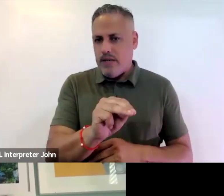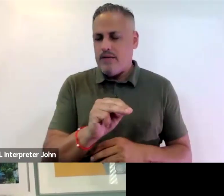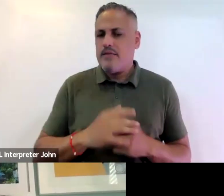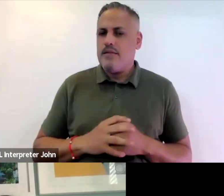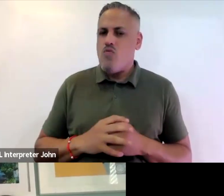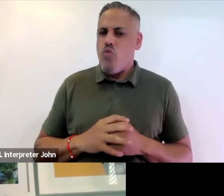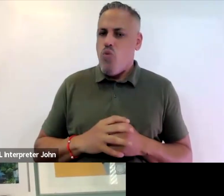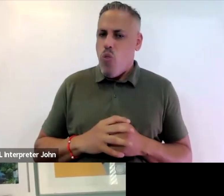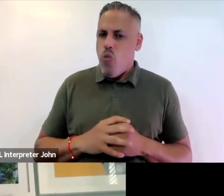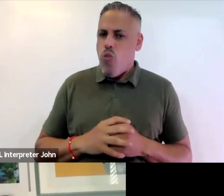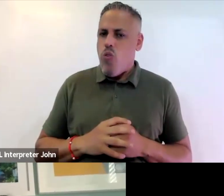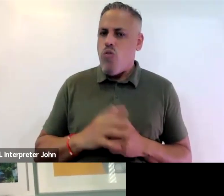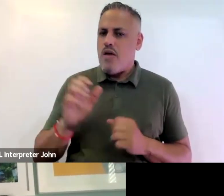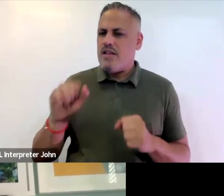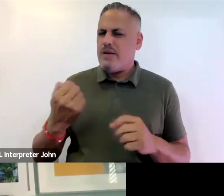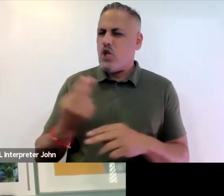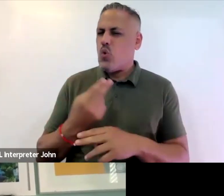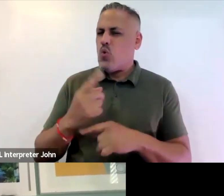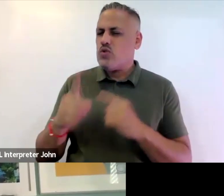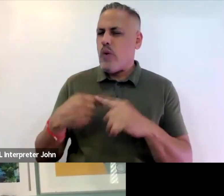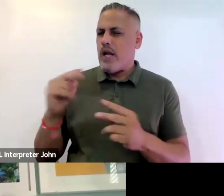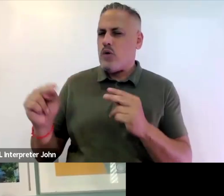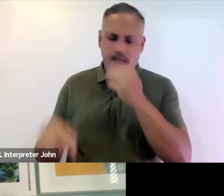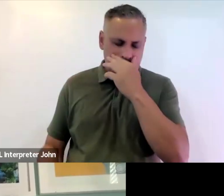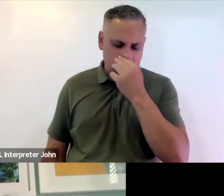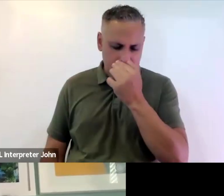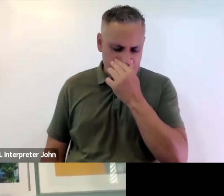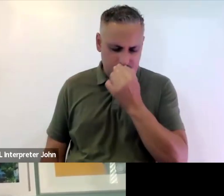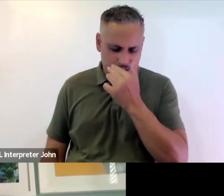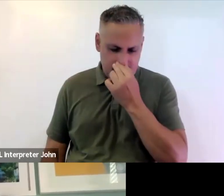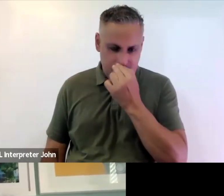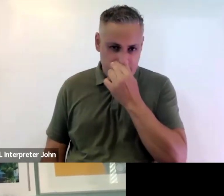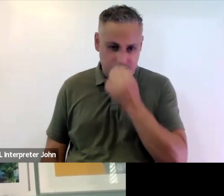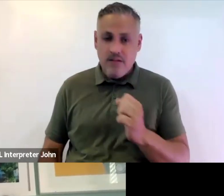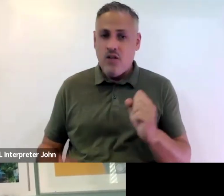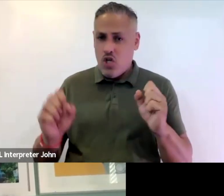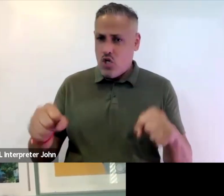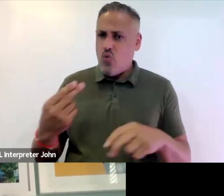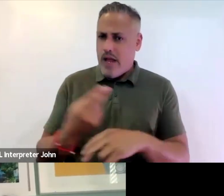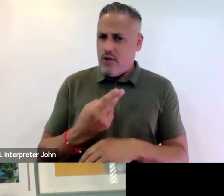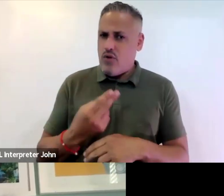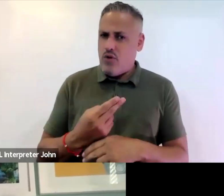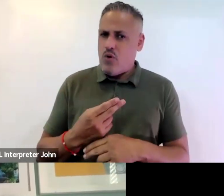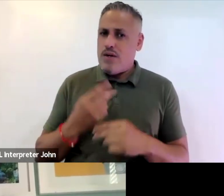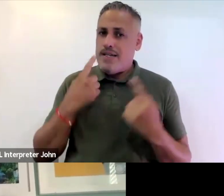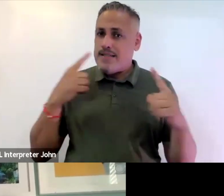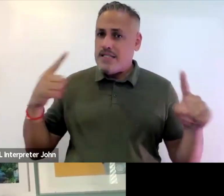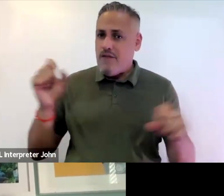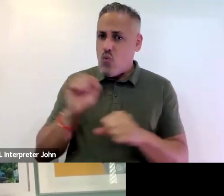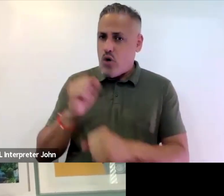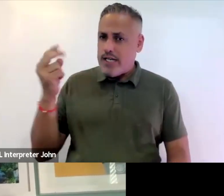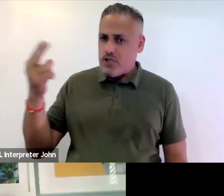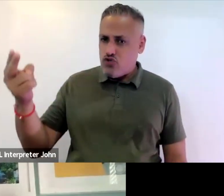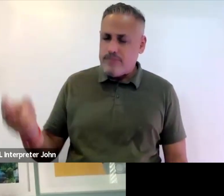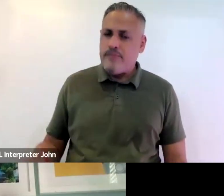following that you could use when negotiating? Great question. You can use successful work history.